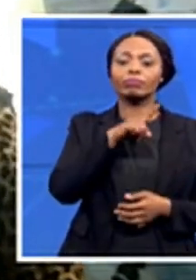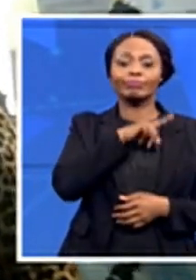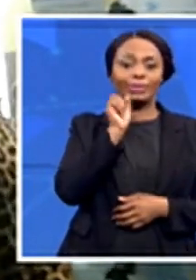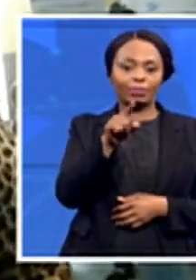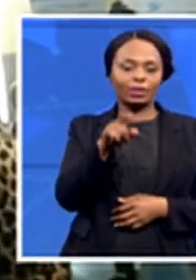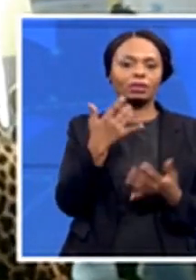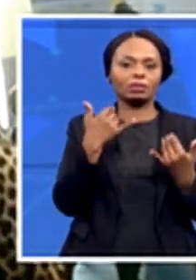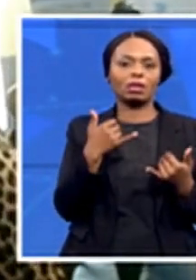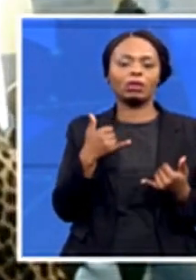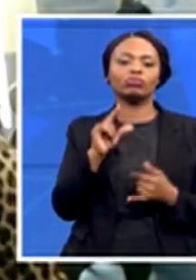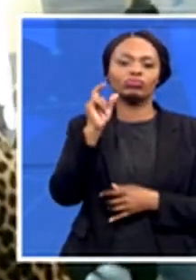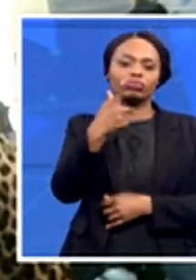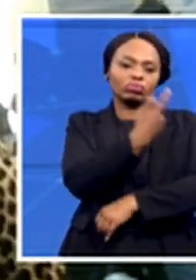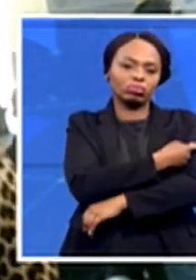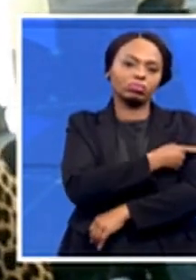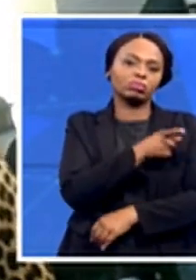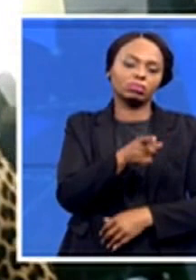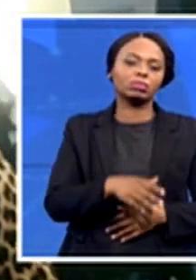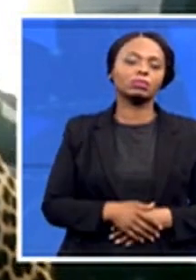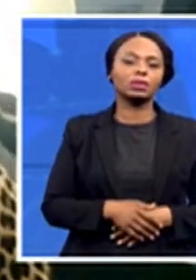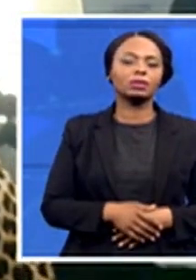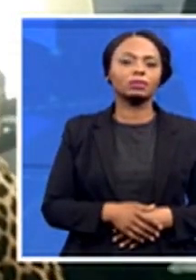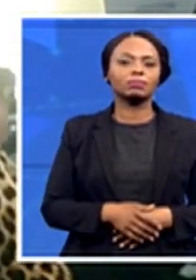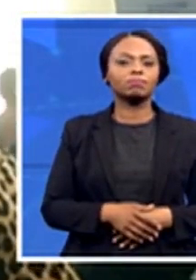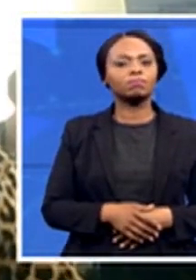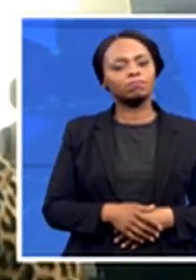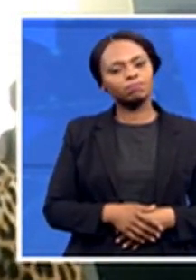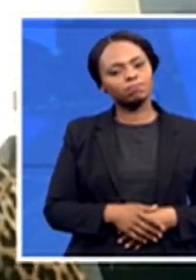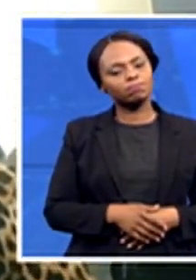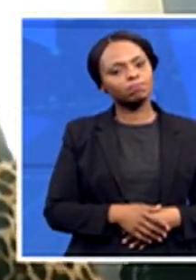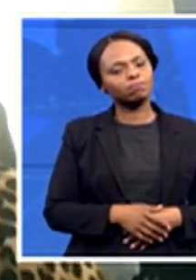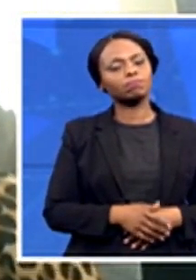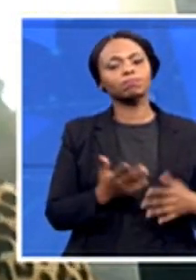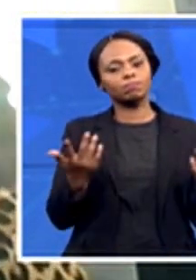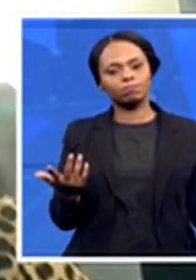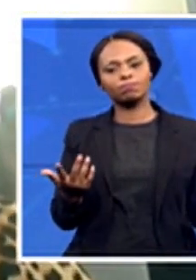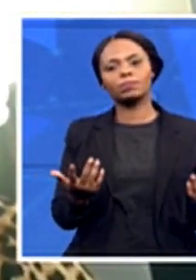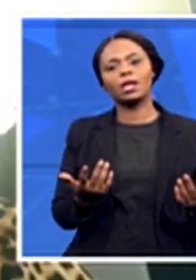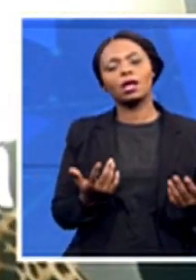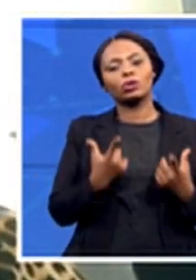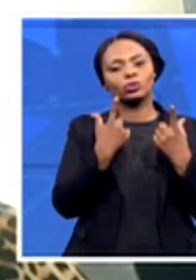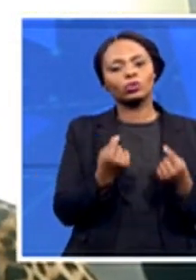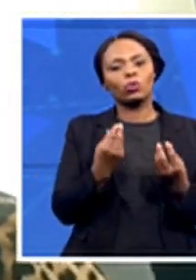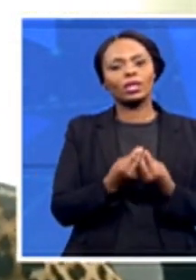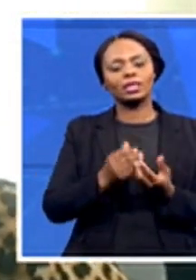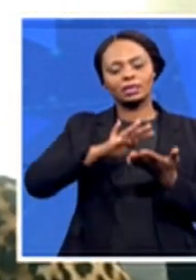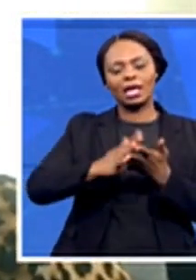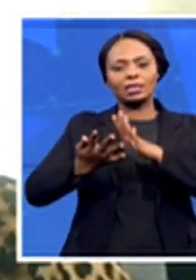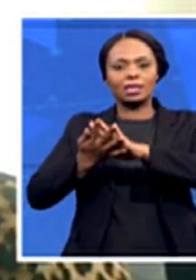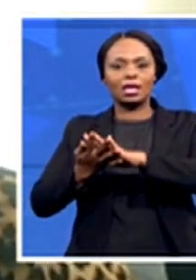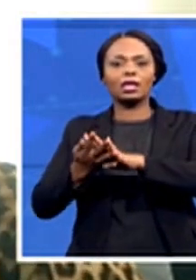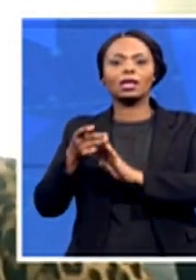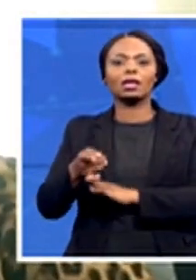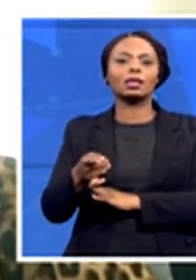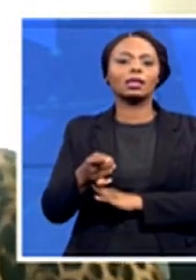jab? Actually, we've been doing it in malls, in particular with the SASTA pay points, and now we are saying we'll be going to rural areas, because